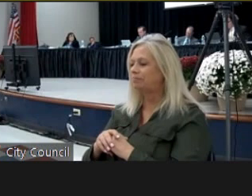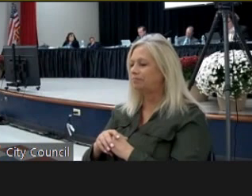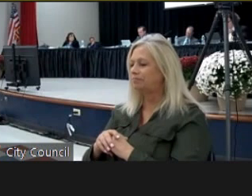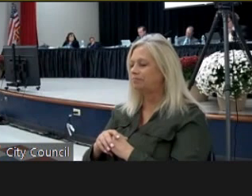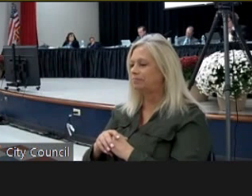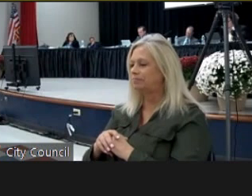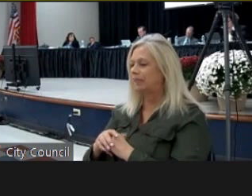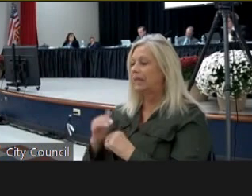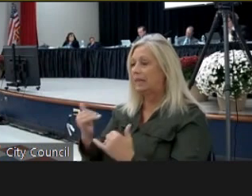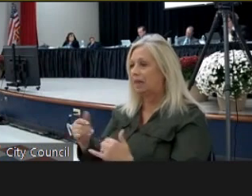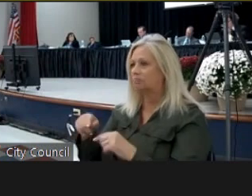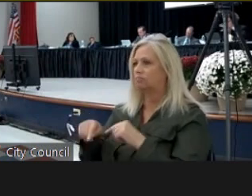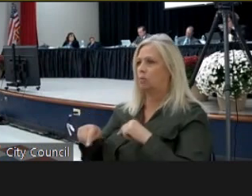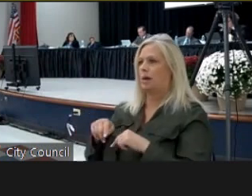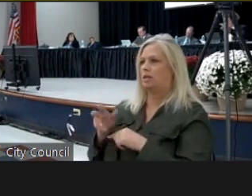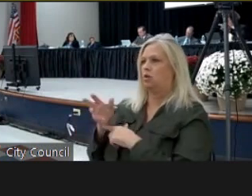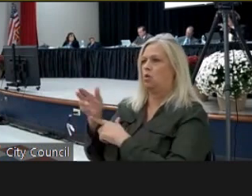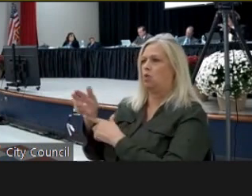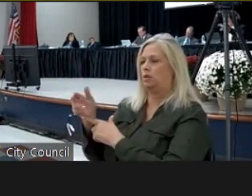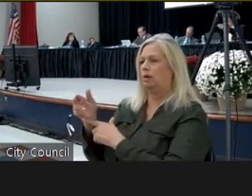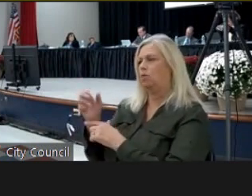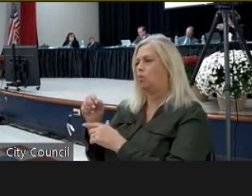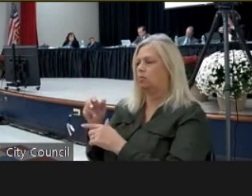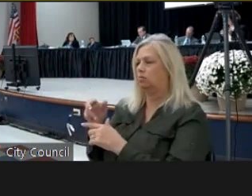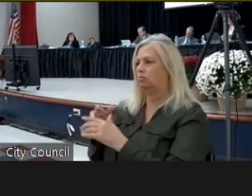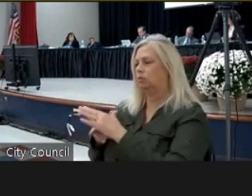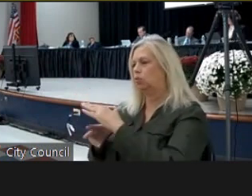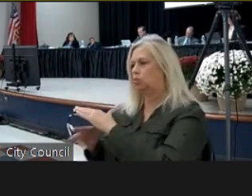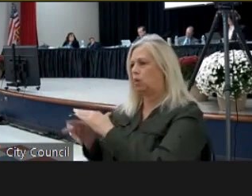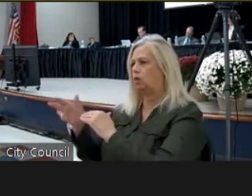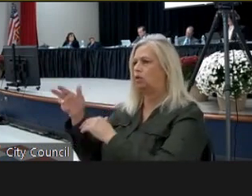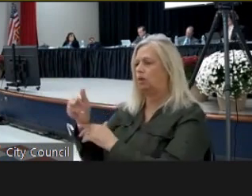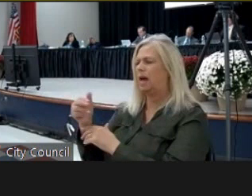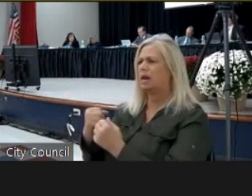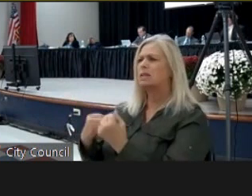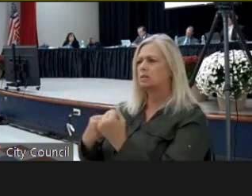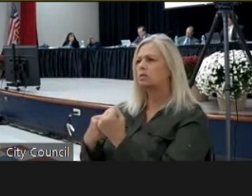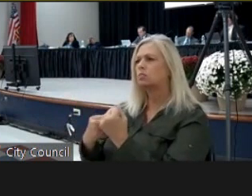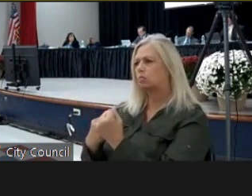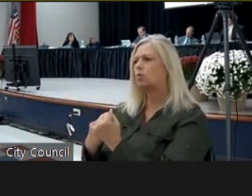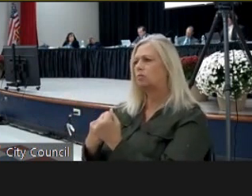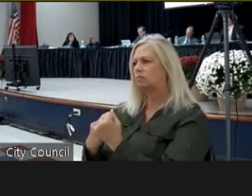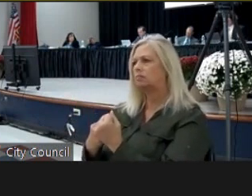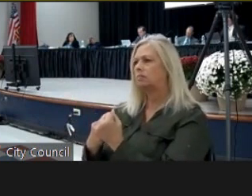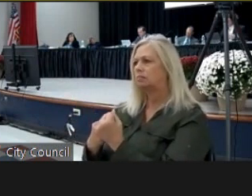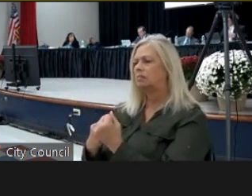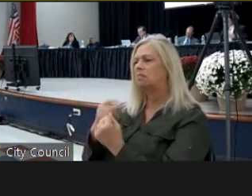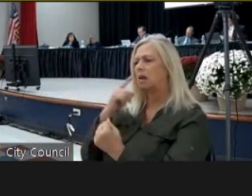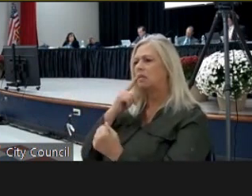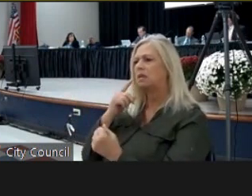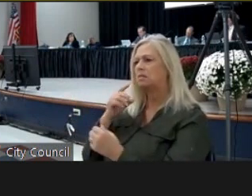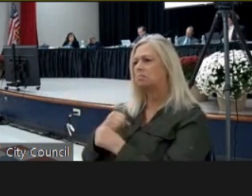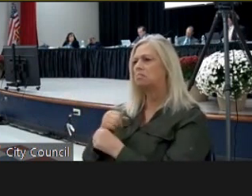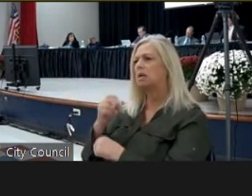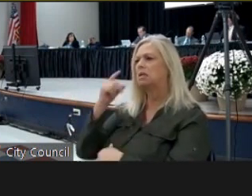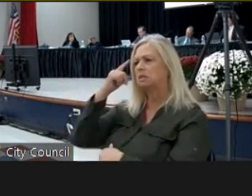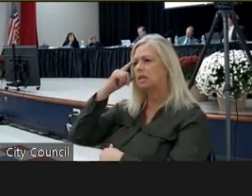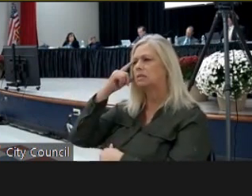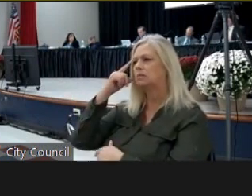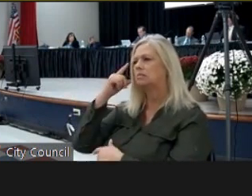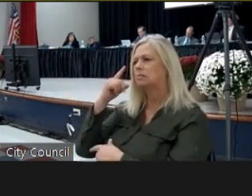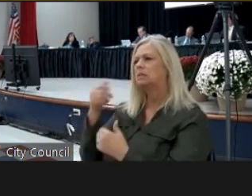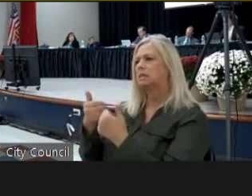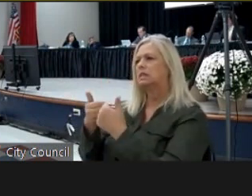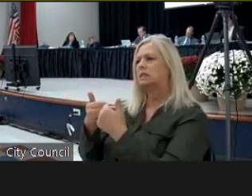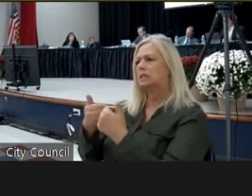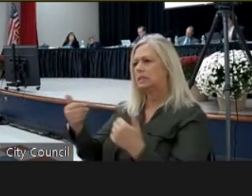I'm going back to the hotel or the garage hotel. I'm supportive of what we're talking about. I think it makes sense to kind of separate those